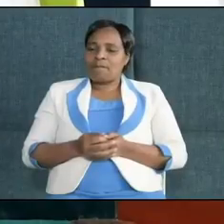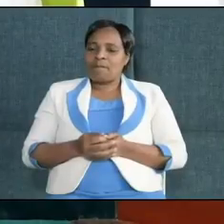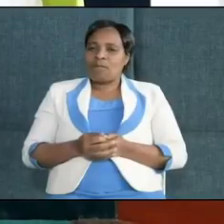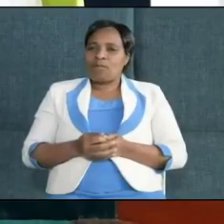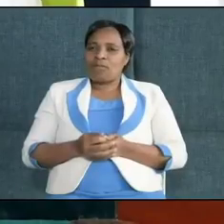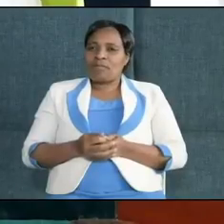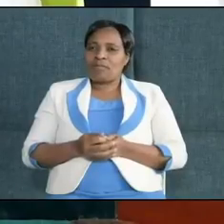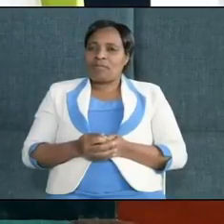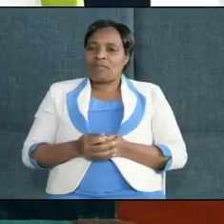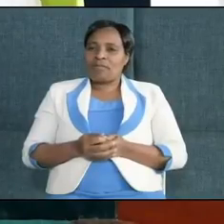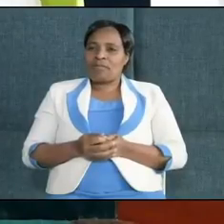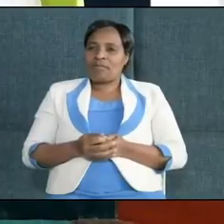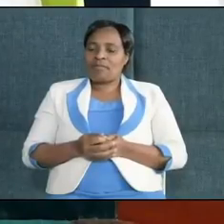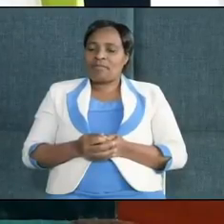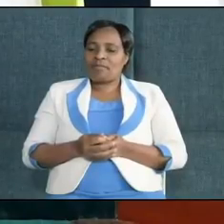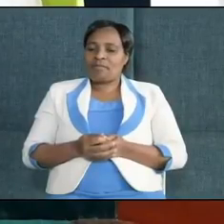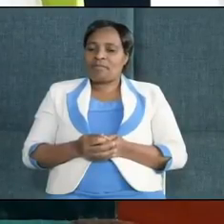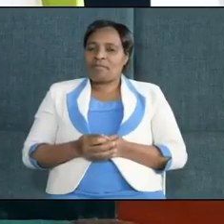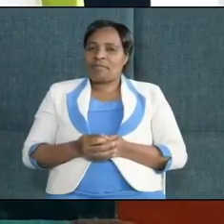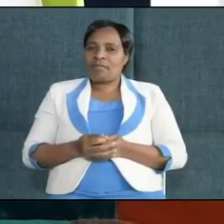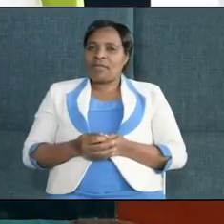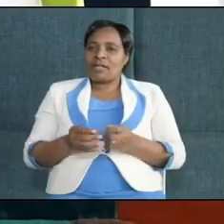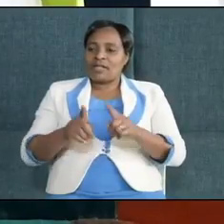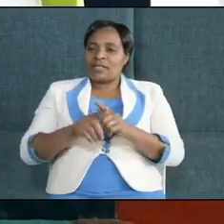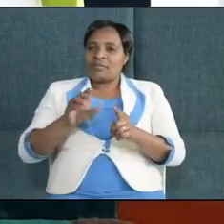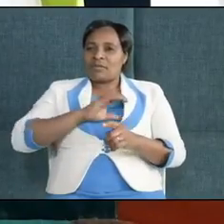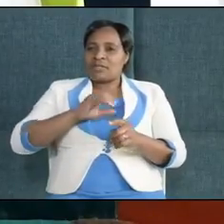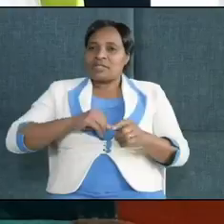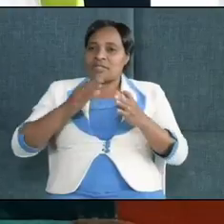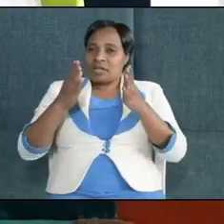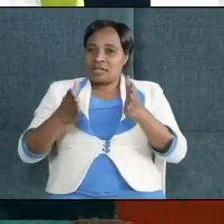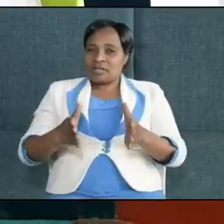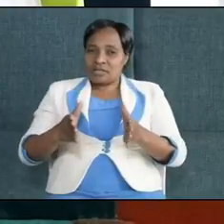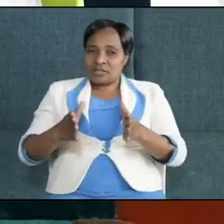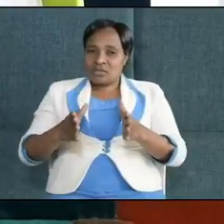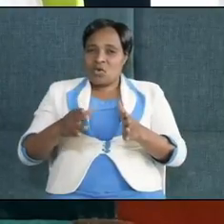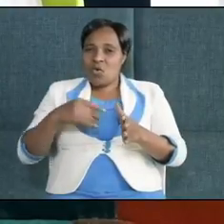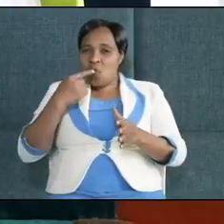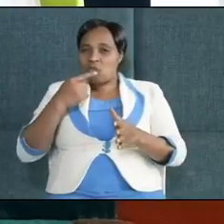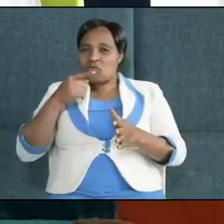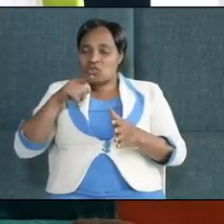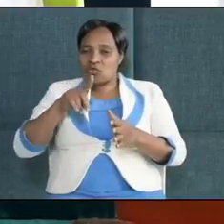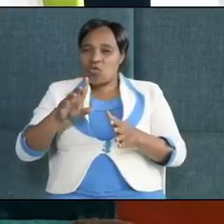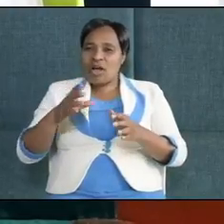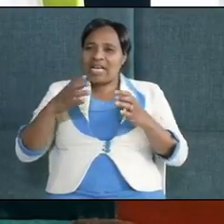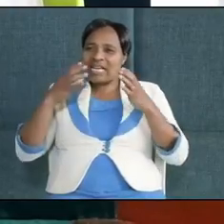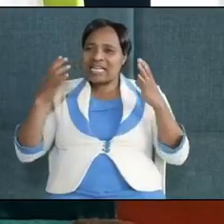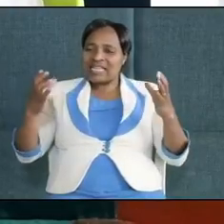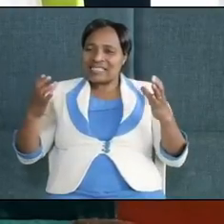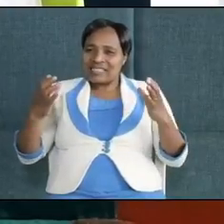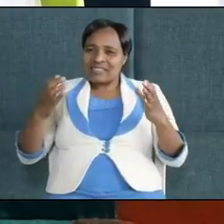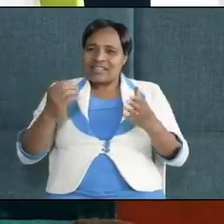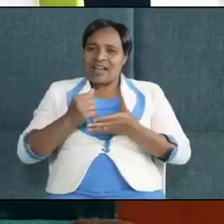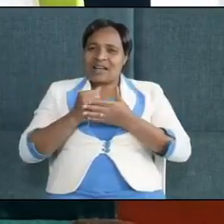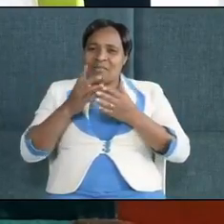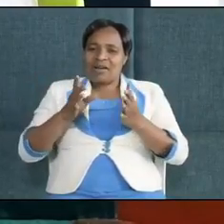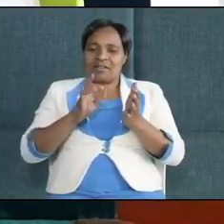ourselves. Well, as Christians, who is our greatest treasure?